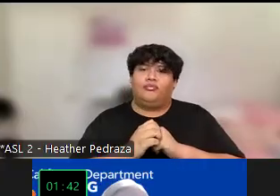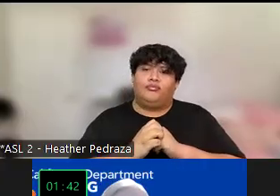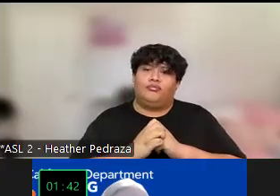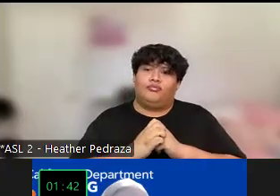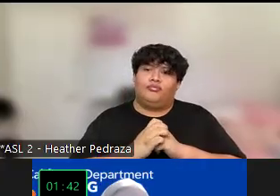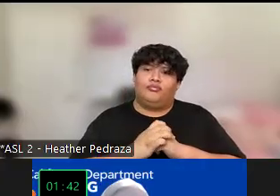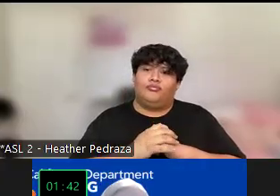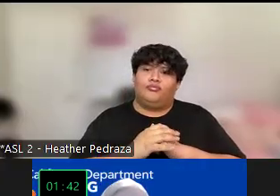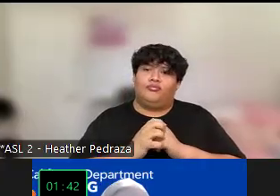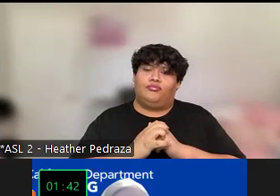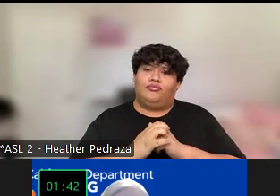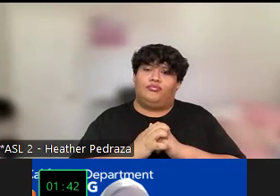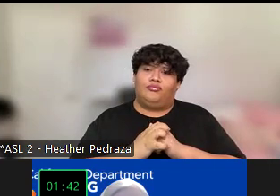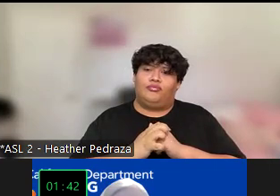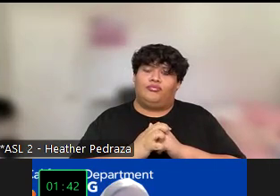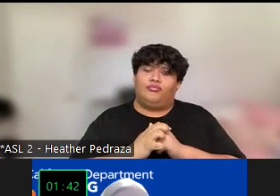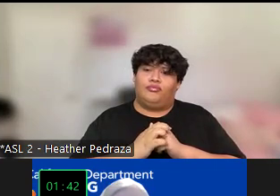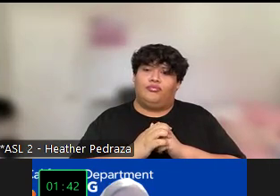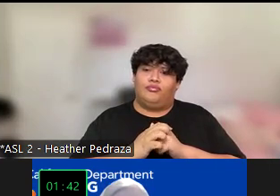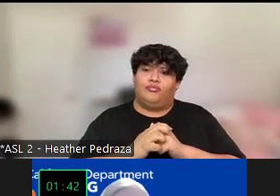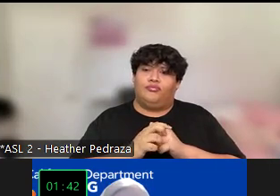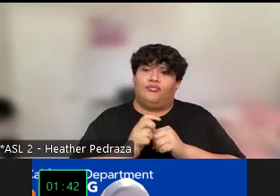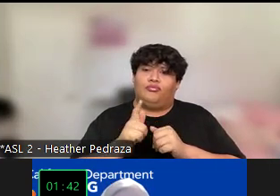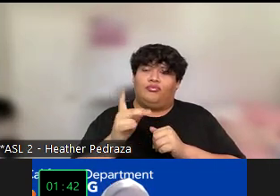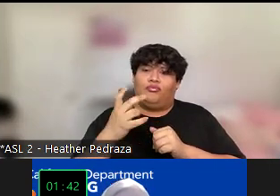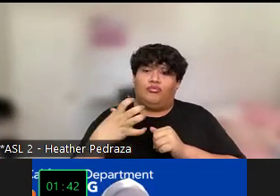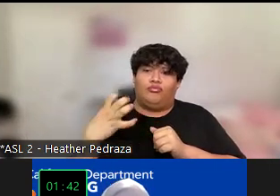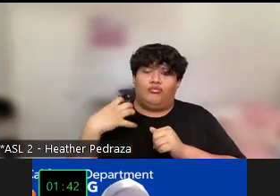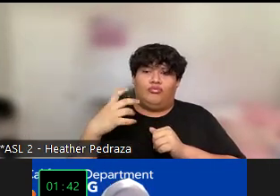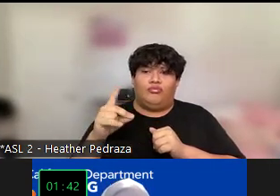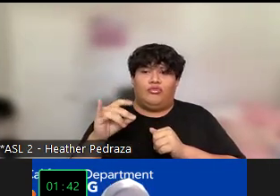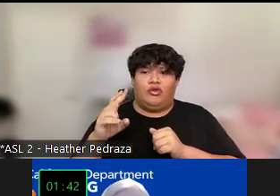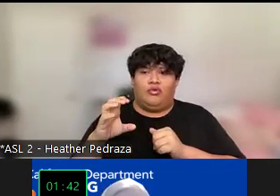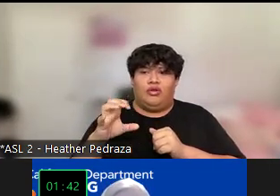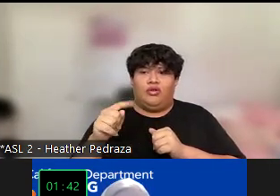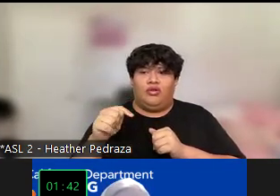There's that, and our director.